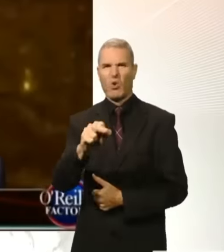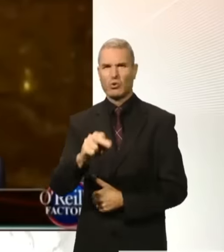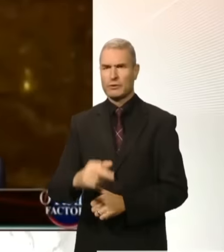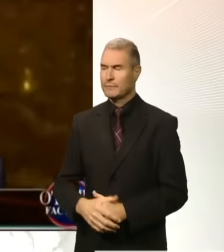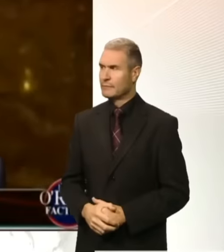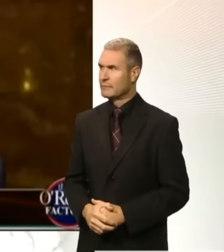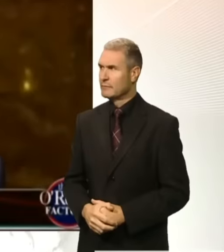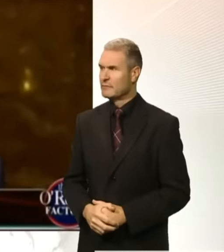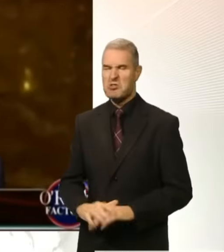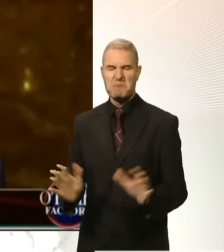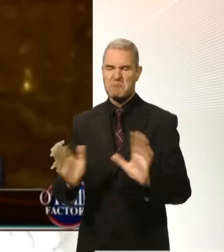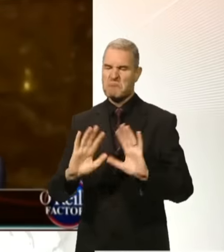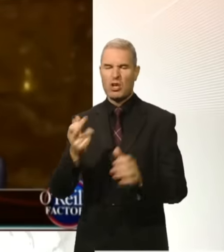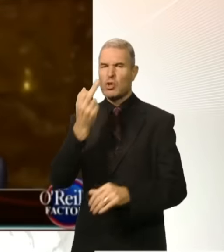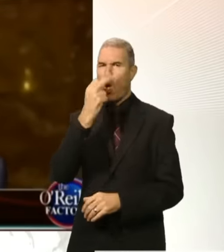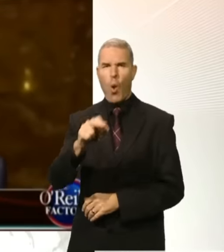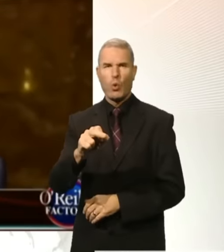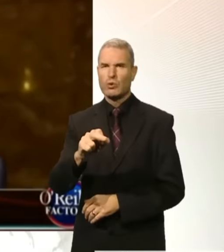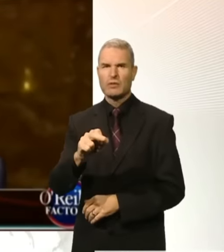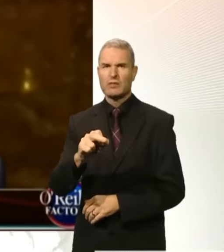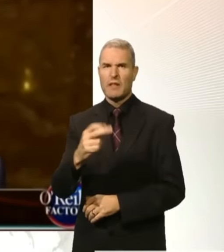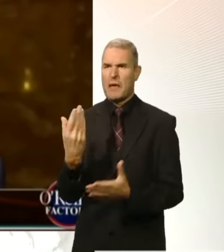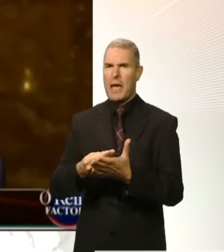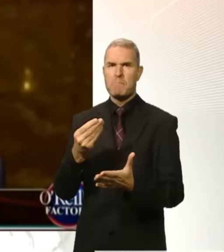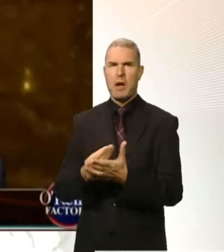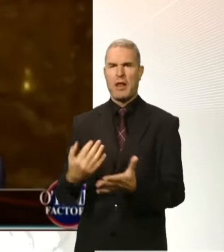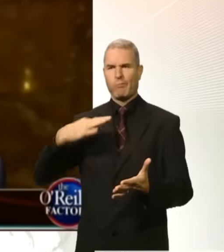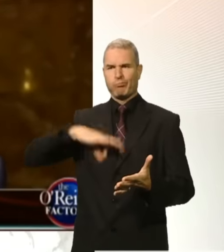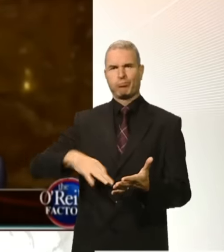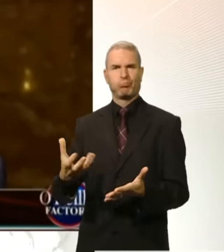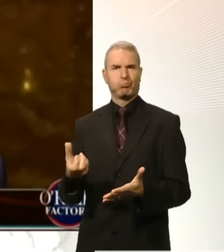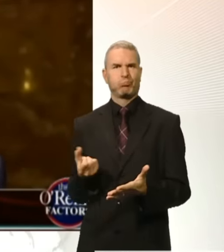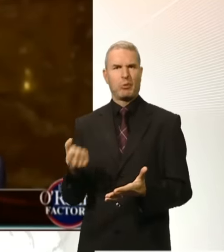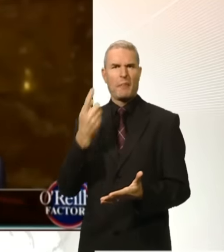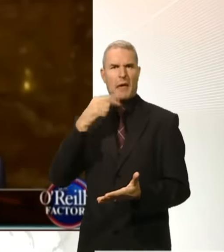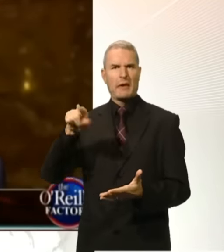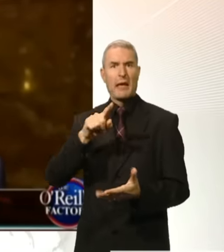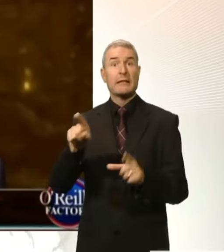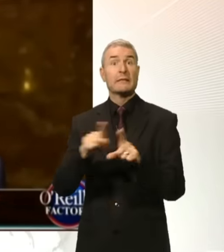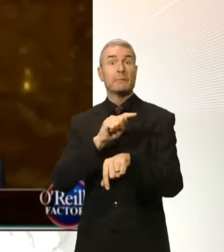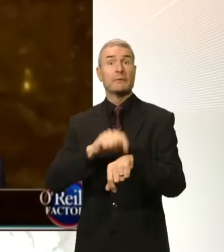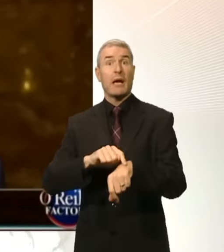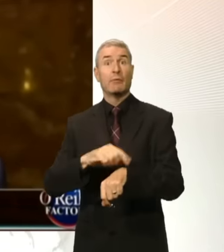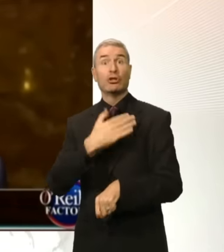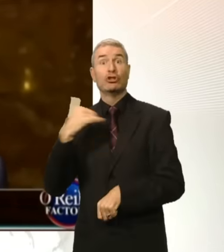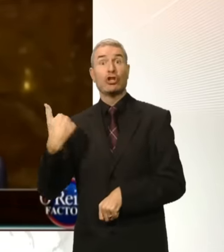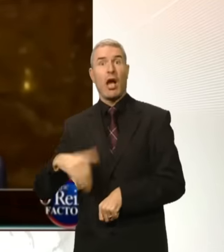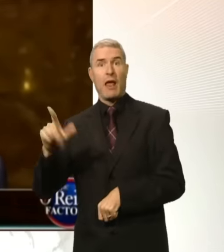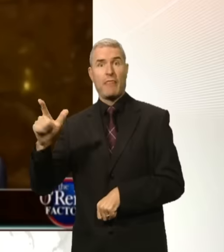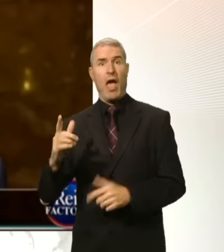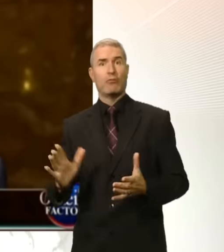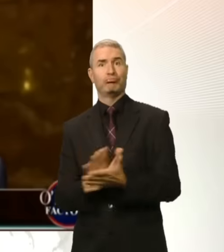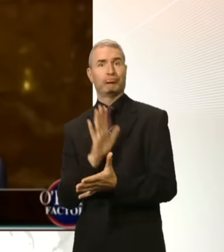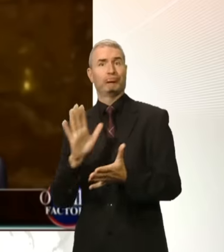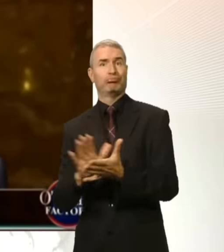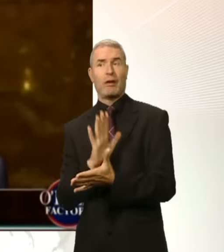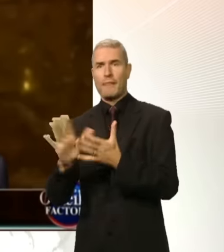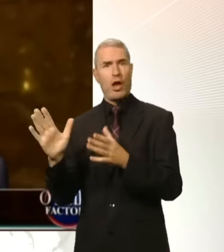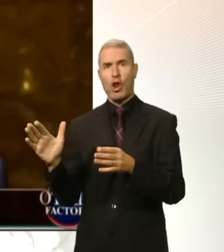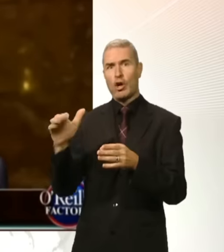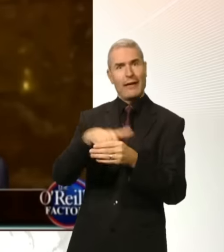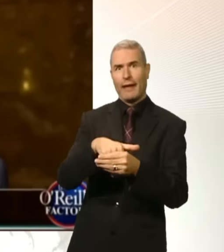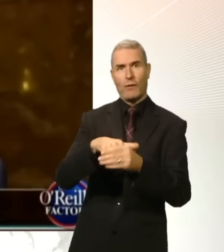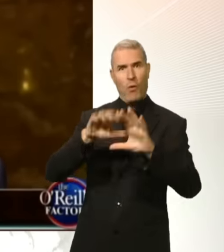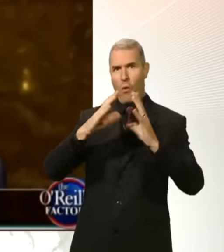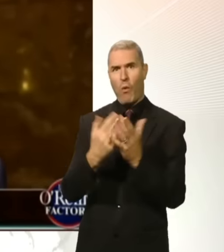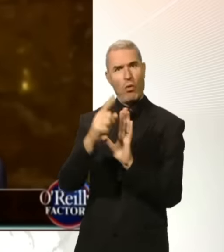I think it's a big scam for a lot of people to make a lot of money. In the meantime, China is eating our lunch because they don't partake in all